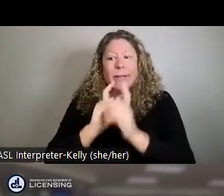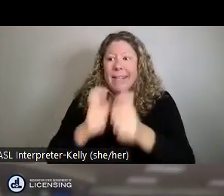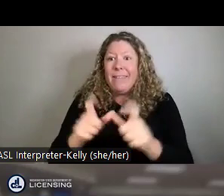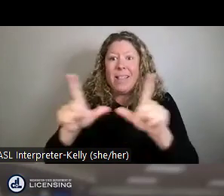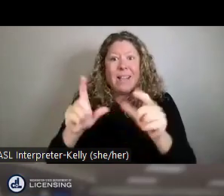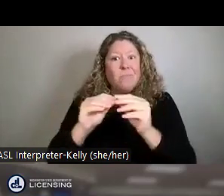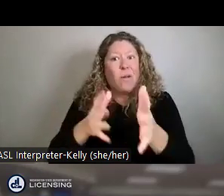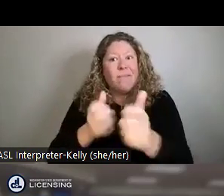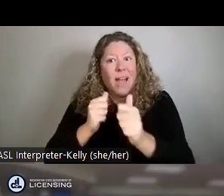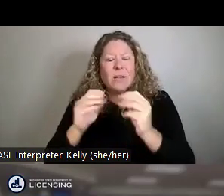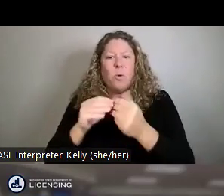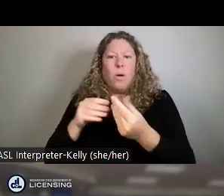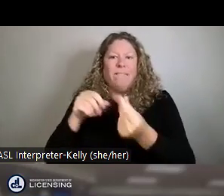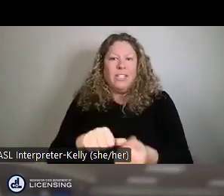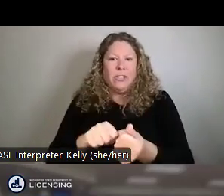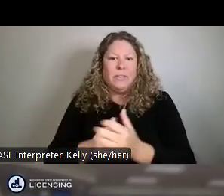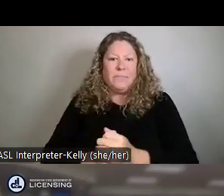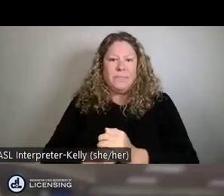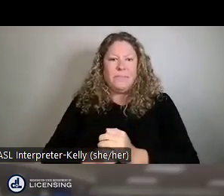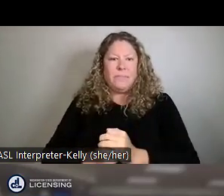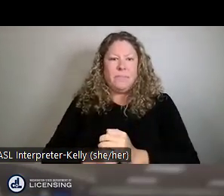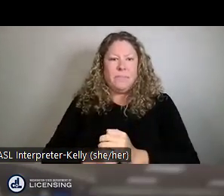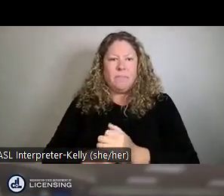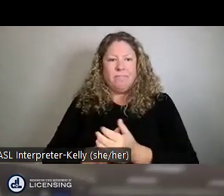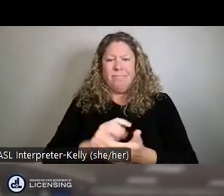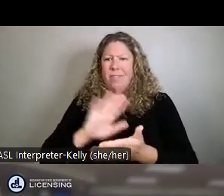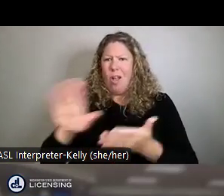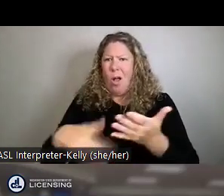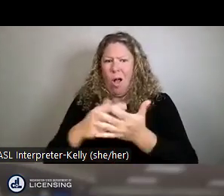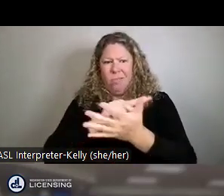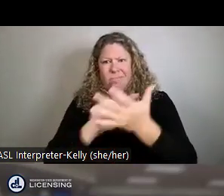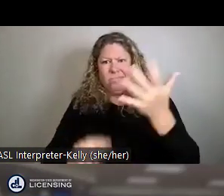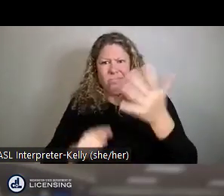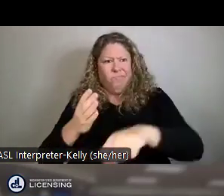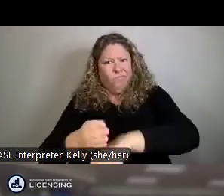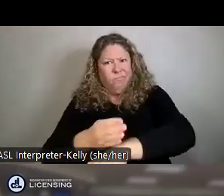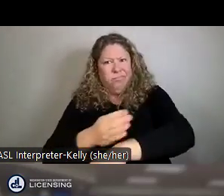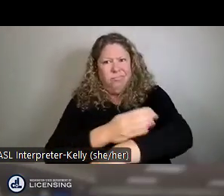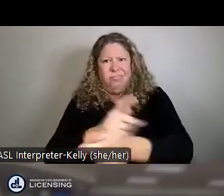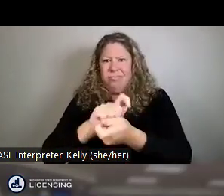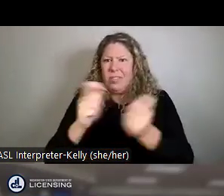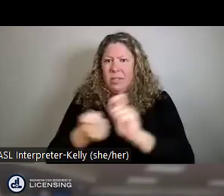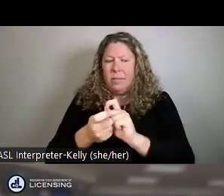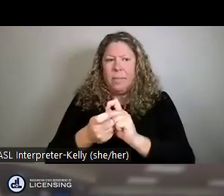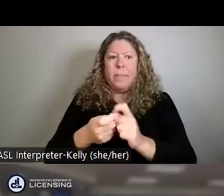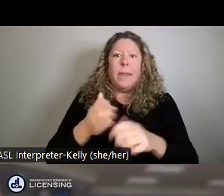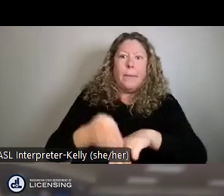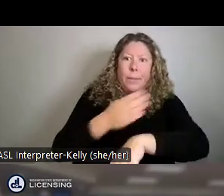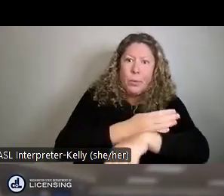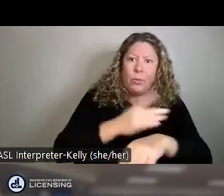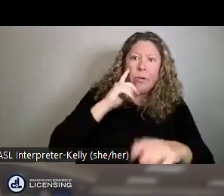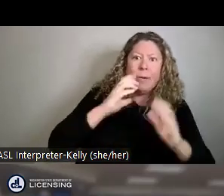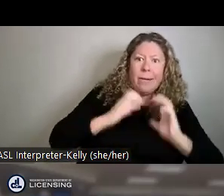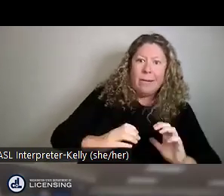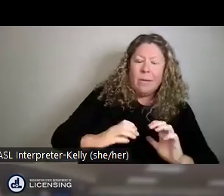efficiently. All of these updates have helped create a better experience for our customers and made day-to-day work smoother and